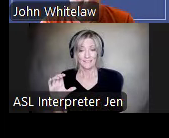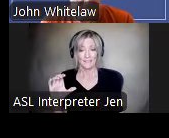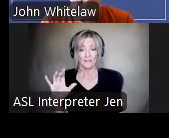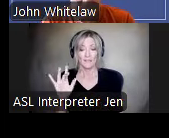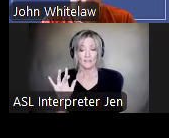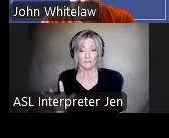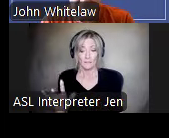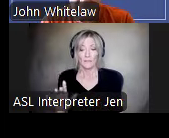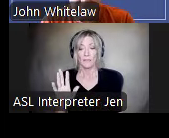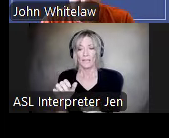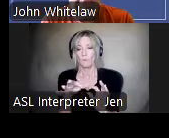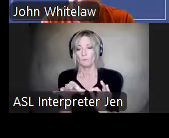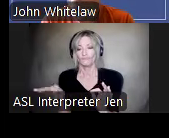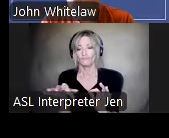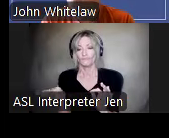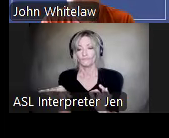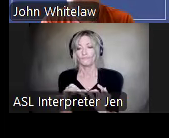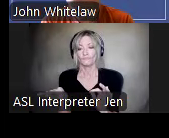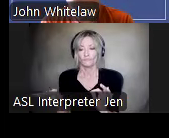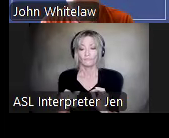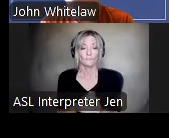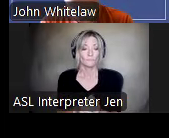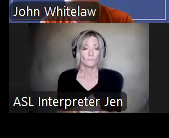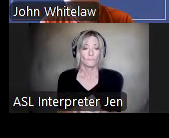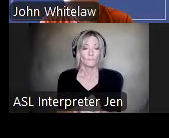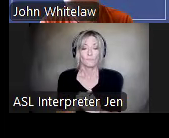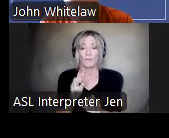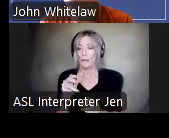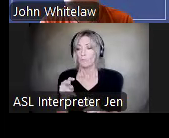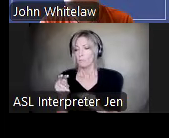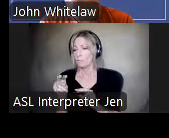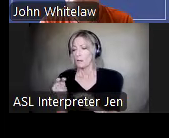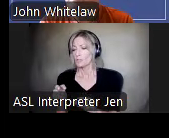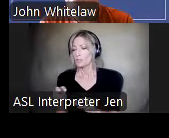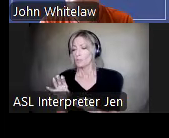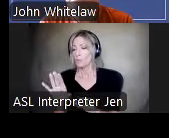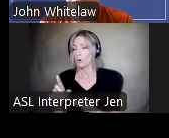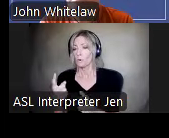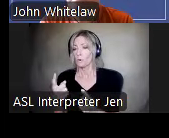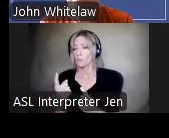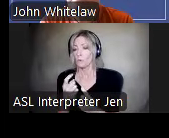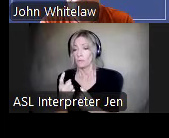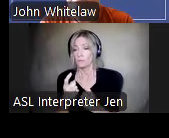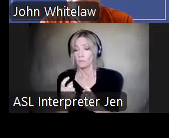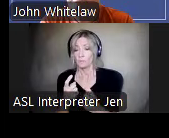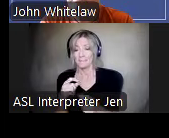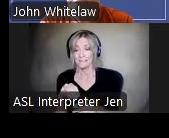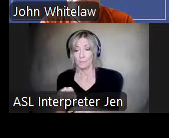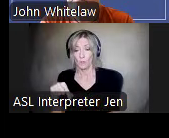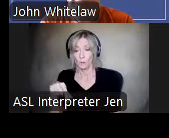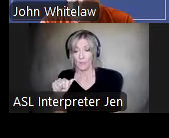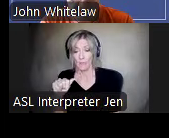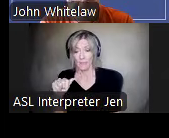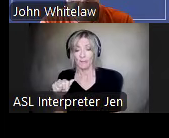captioning. I'll be watching the participant questions as they come in throughout the webinar, and we